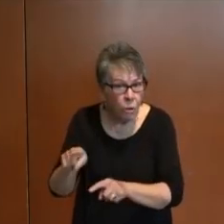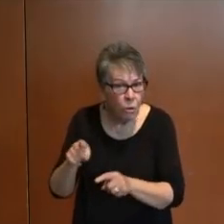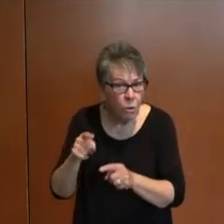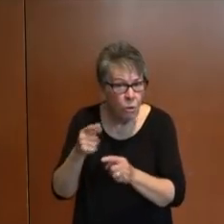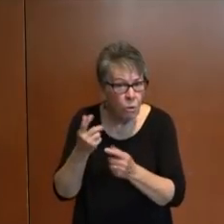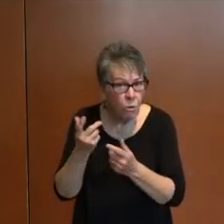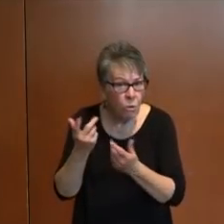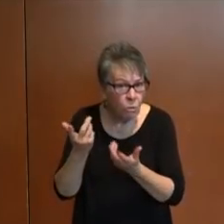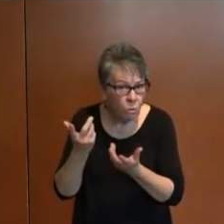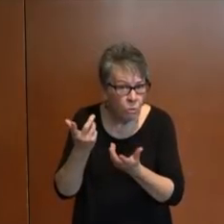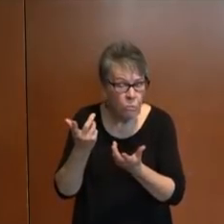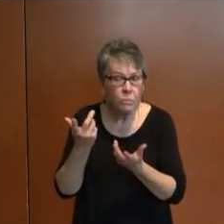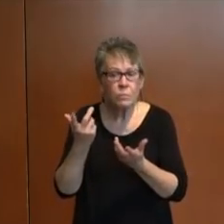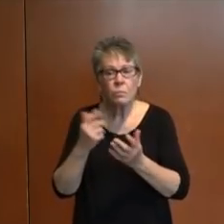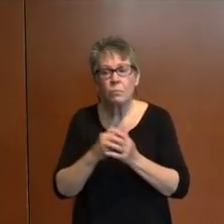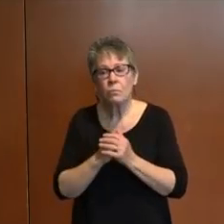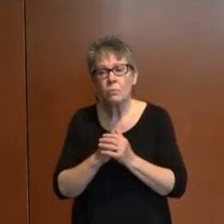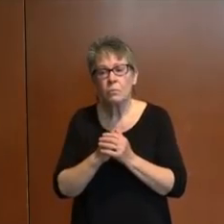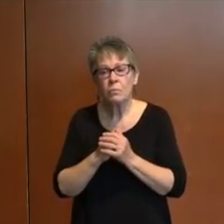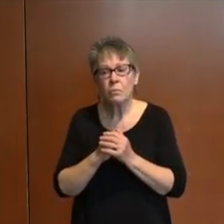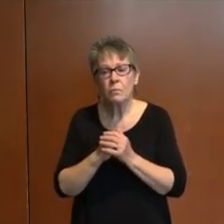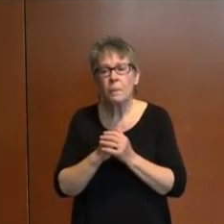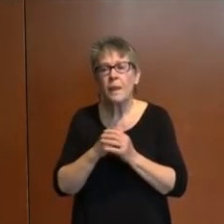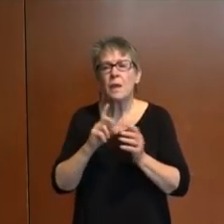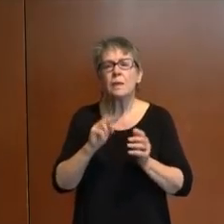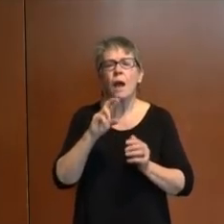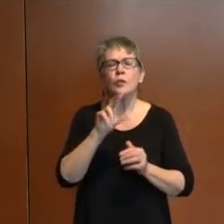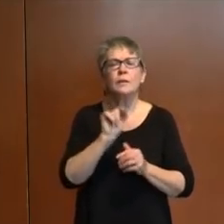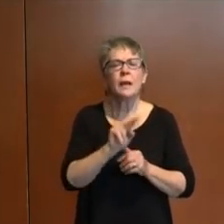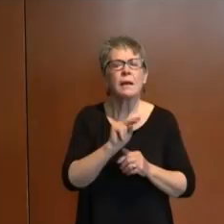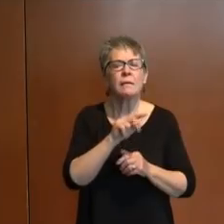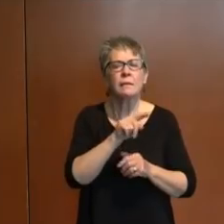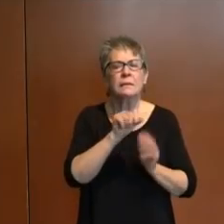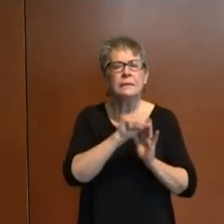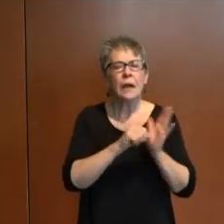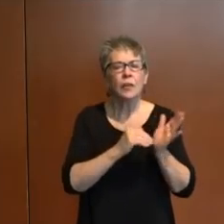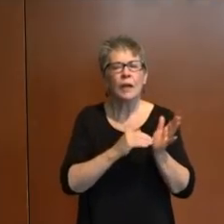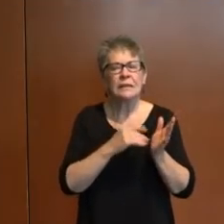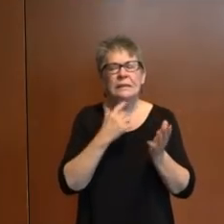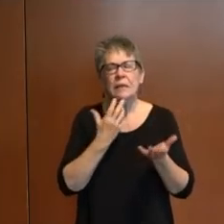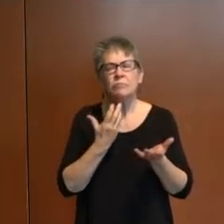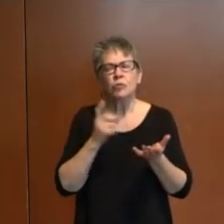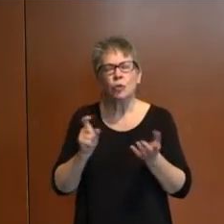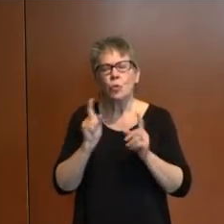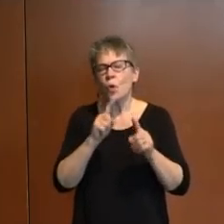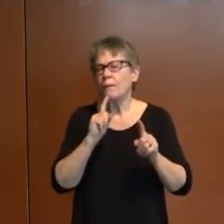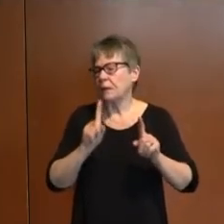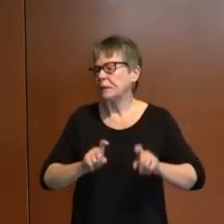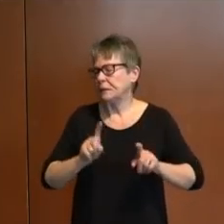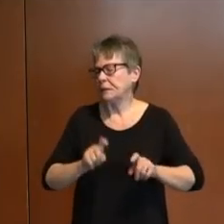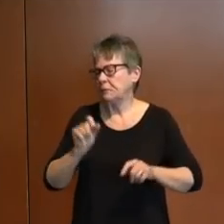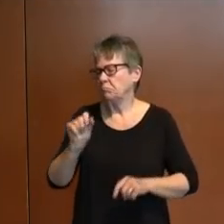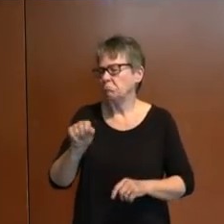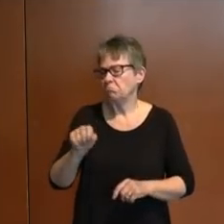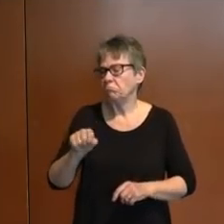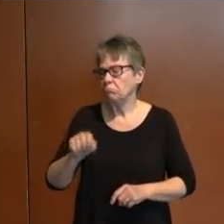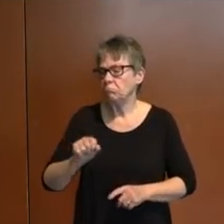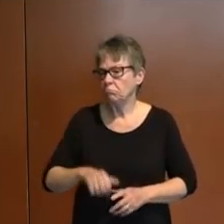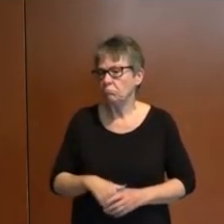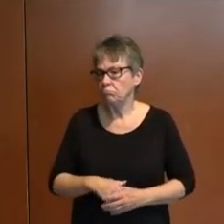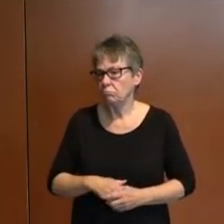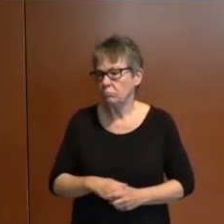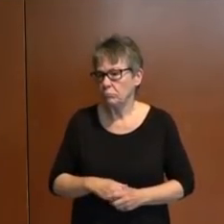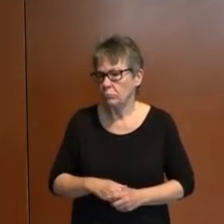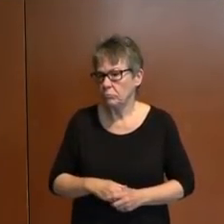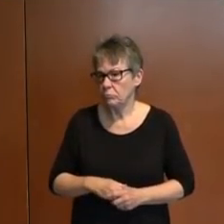fall within the constellation of symptoms that would get you tested. By the way, this is, again, I'm practicing without a license. We keep a thermometer